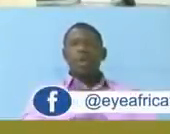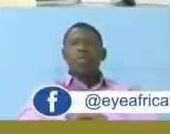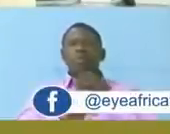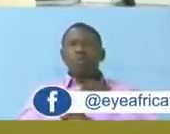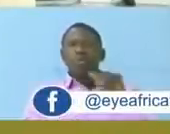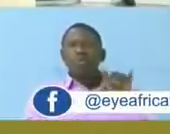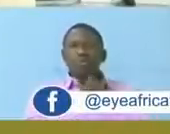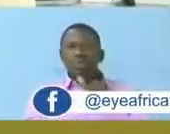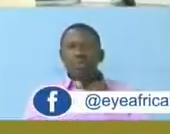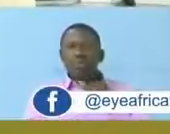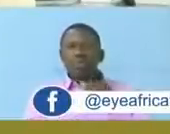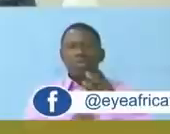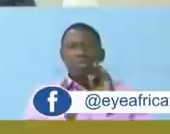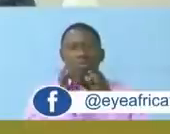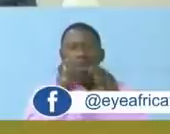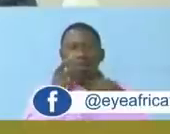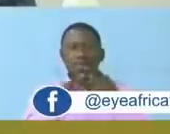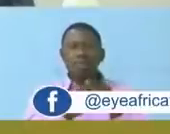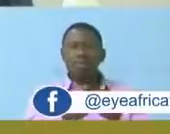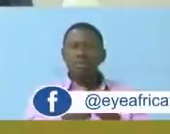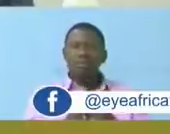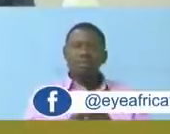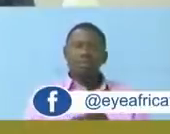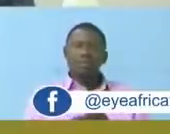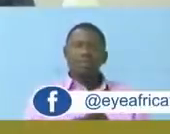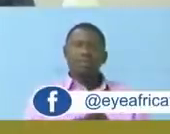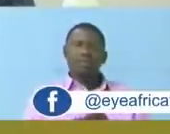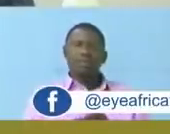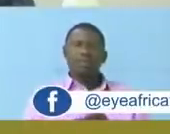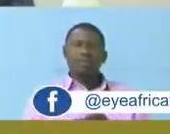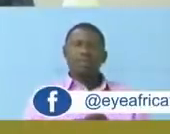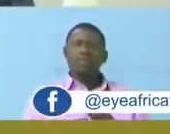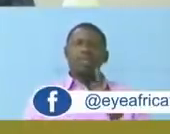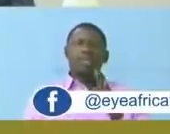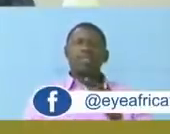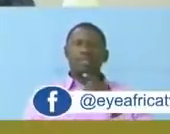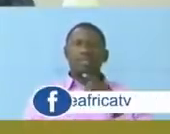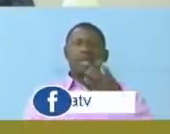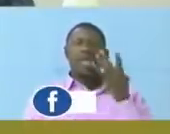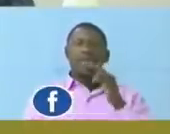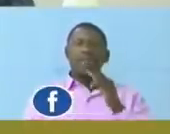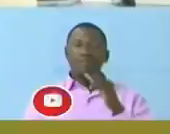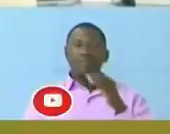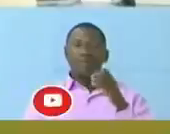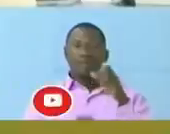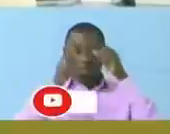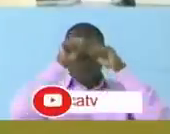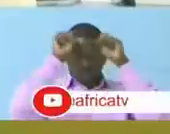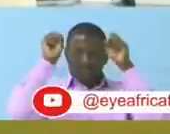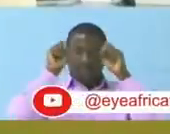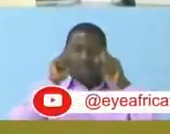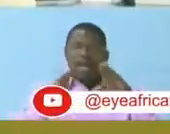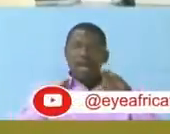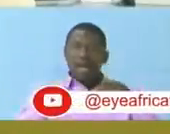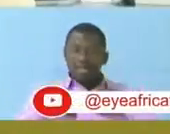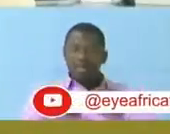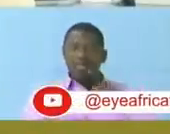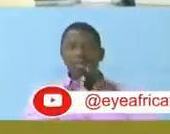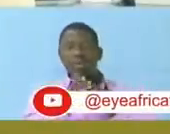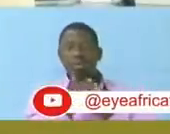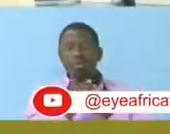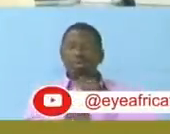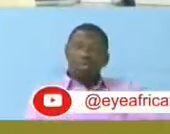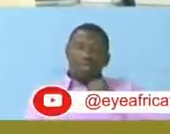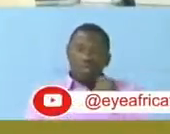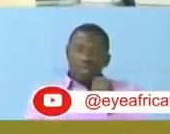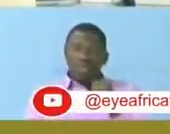referring to? Whether government accepted or denied. My current position or my previous position? Your previous position